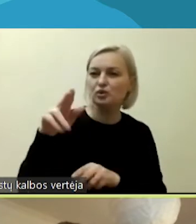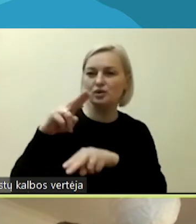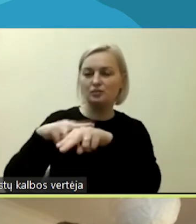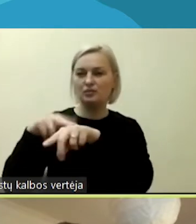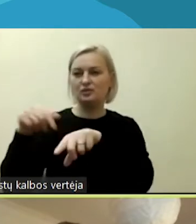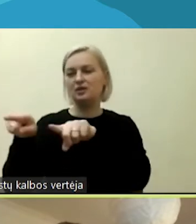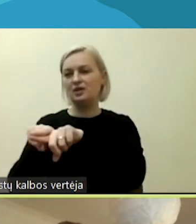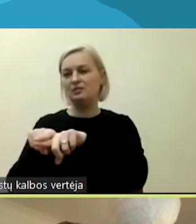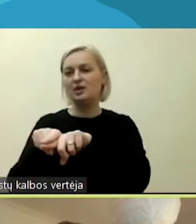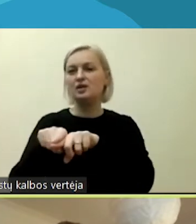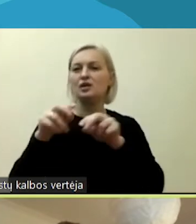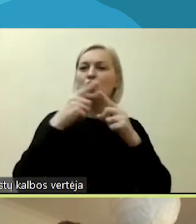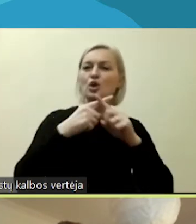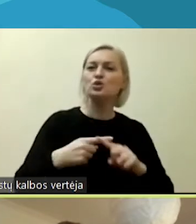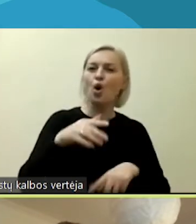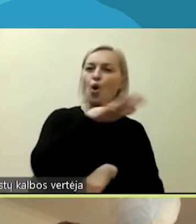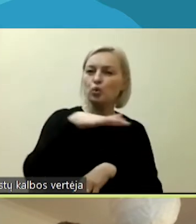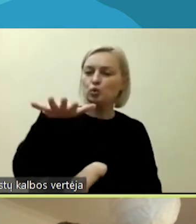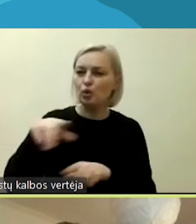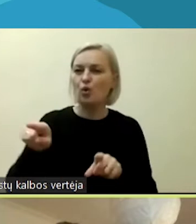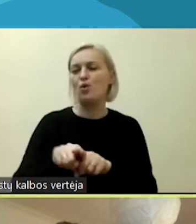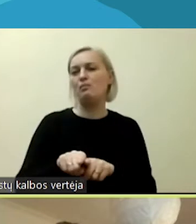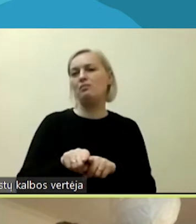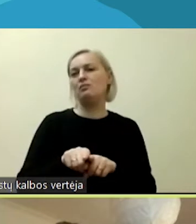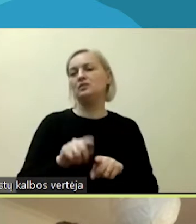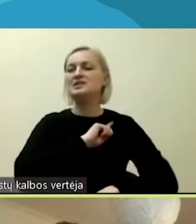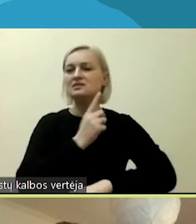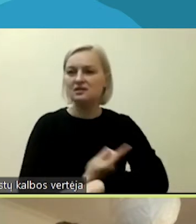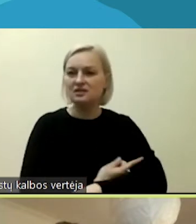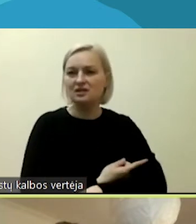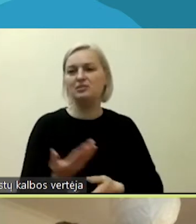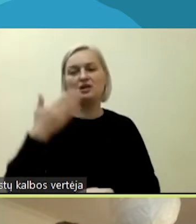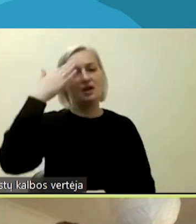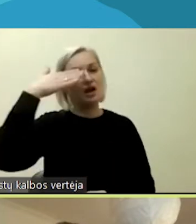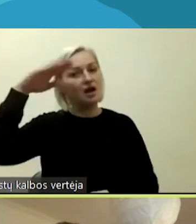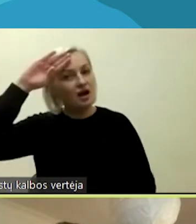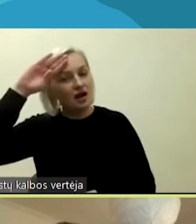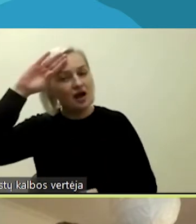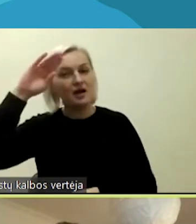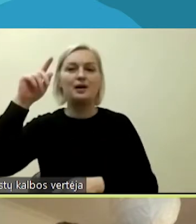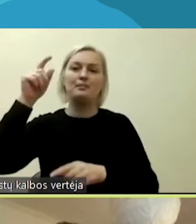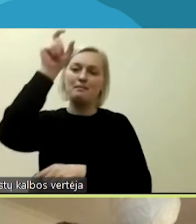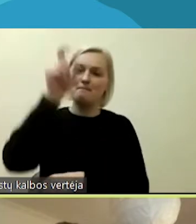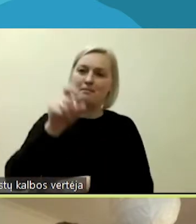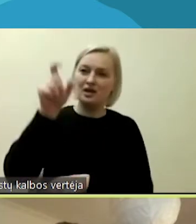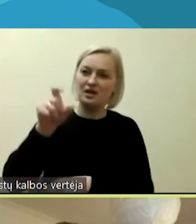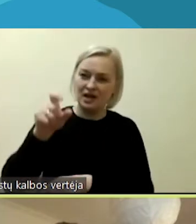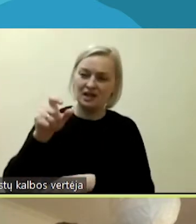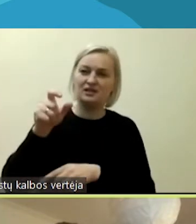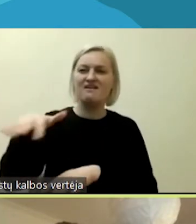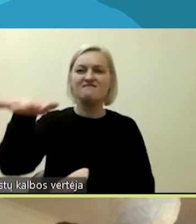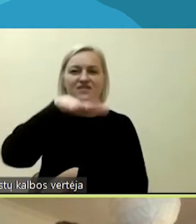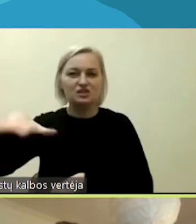strengthened the civil society network in Ireland through this. We have collaborative engagement with civil